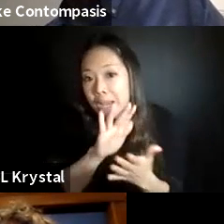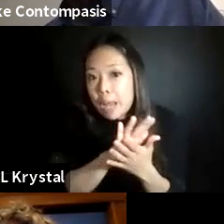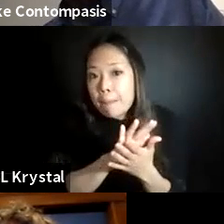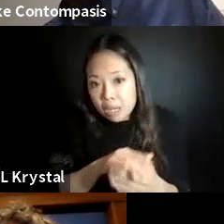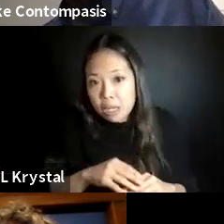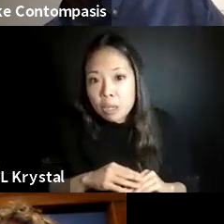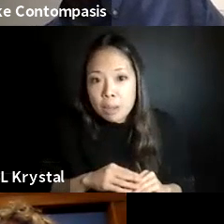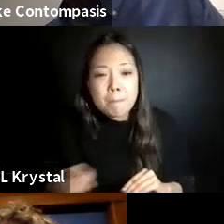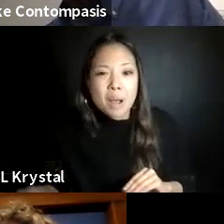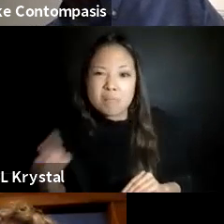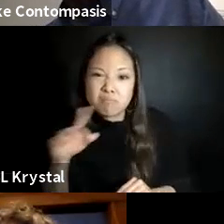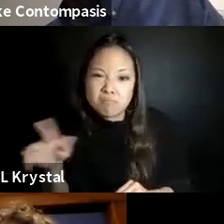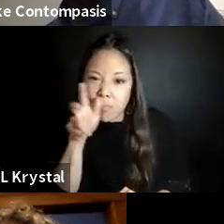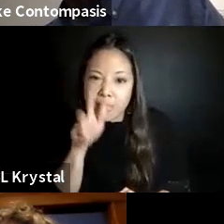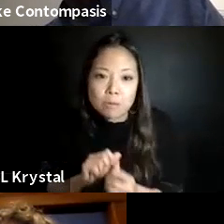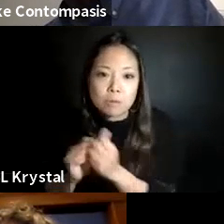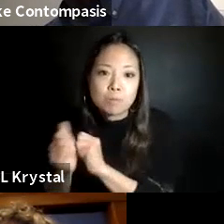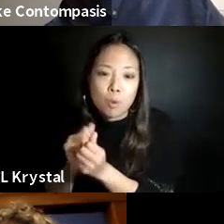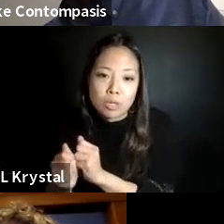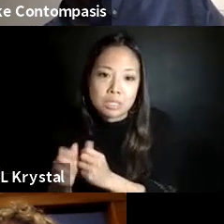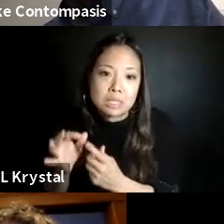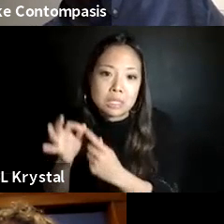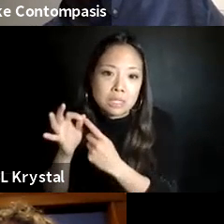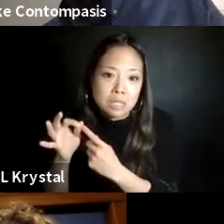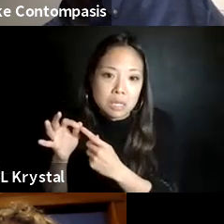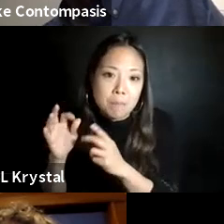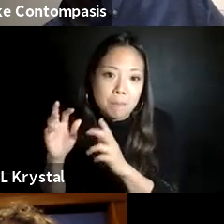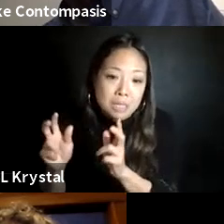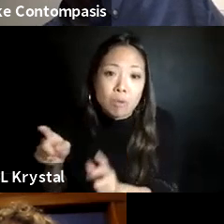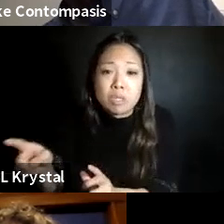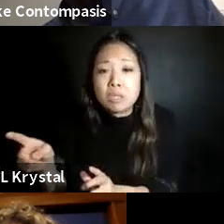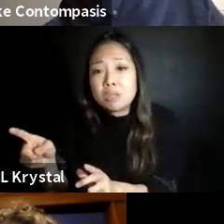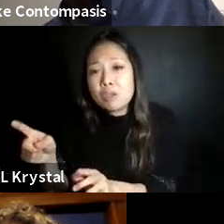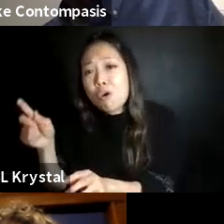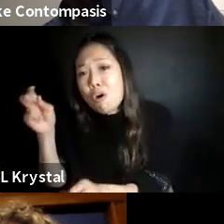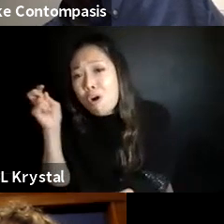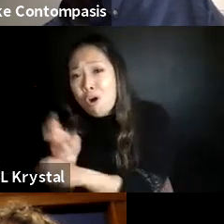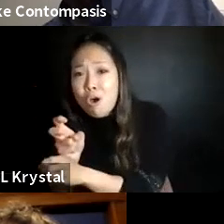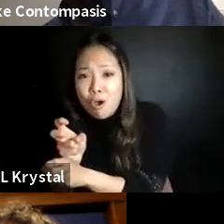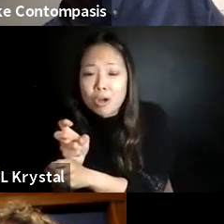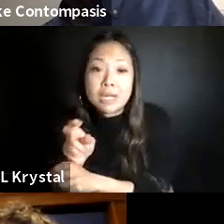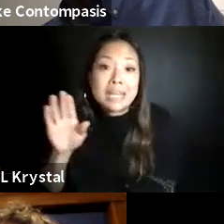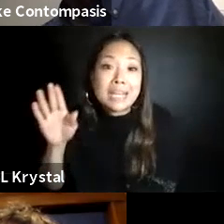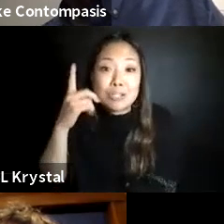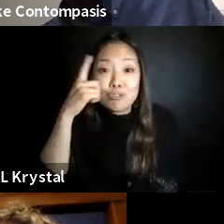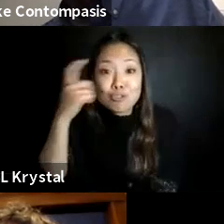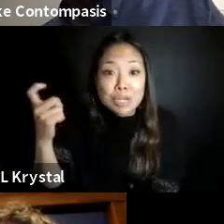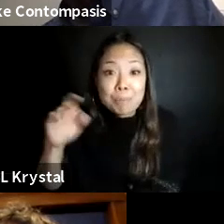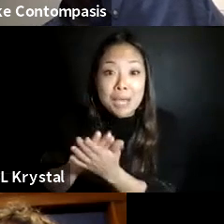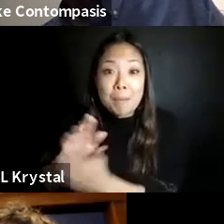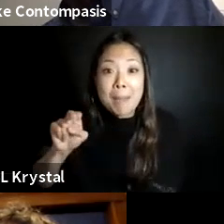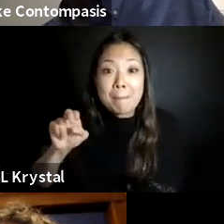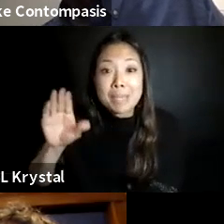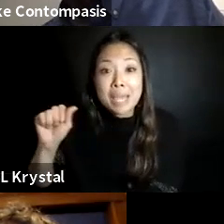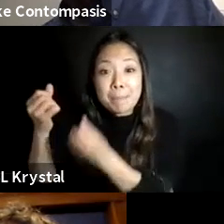better at sports, especially basketball. He plays so hard, right? One of his dreams is to become an NBA player. But I